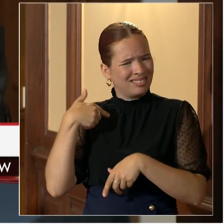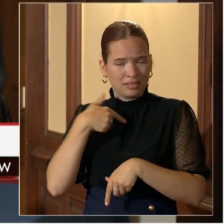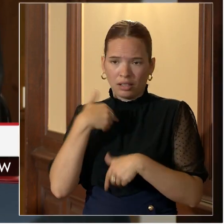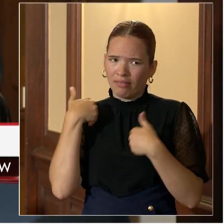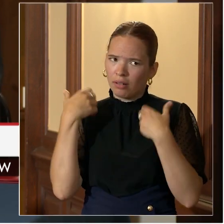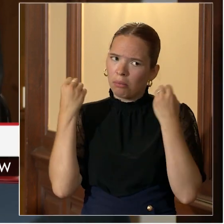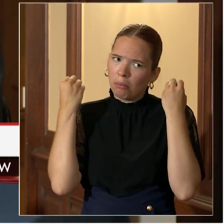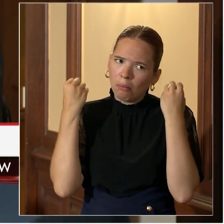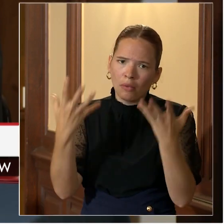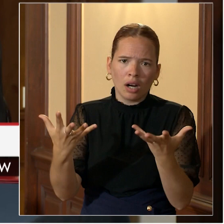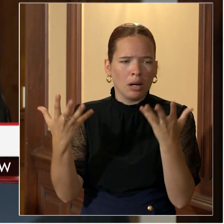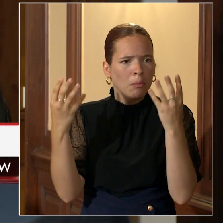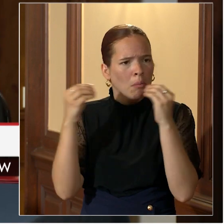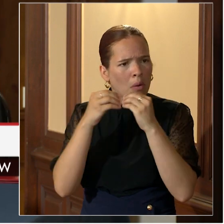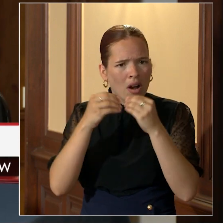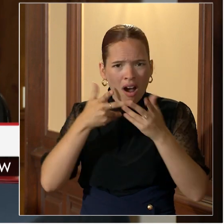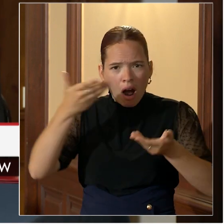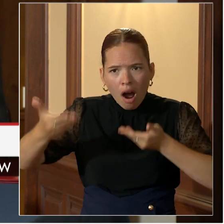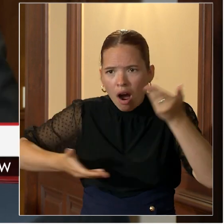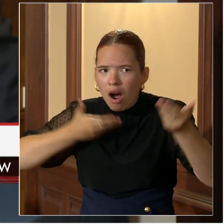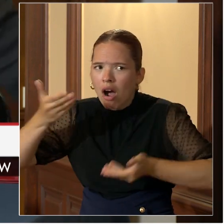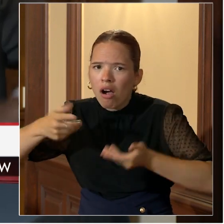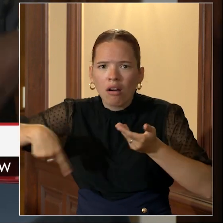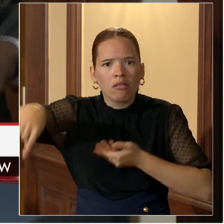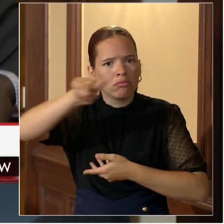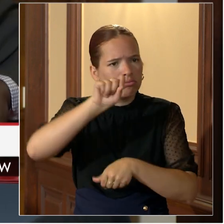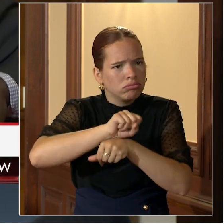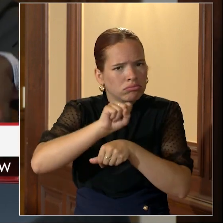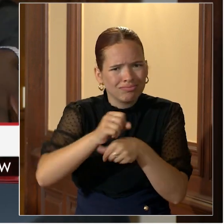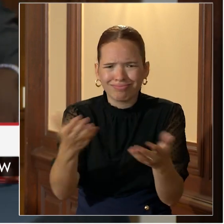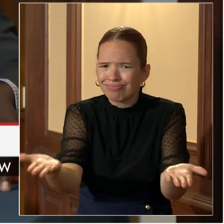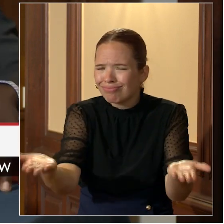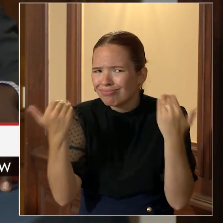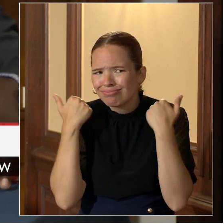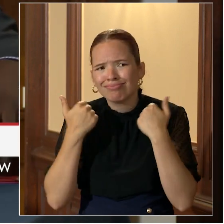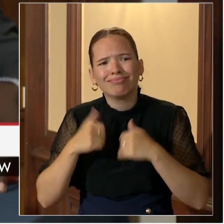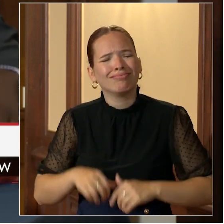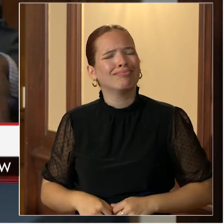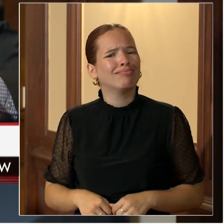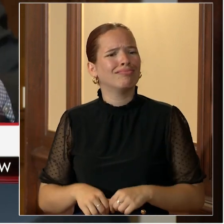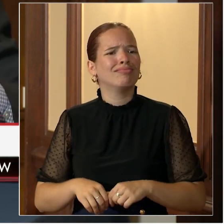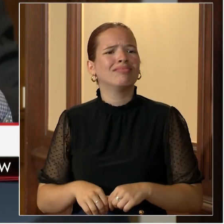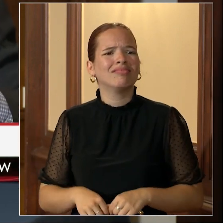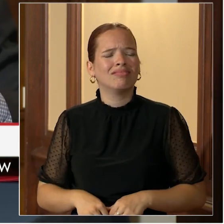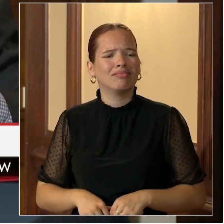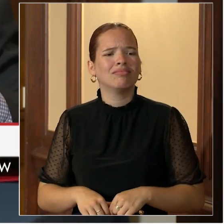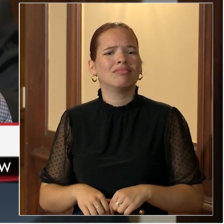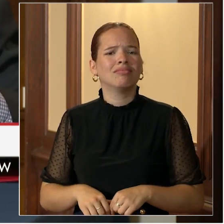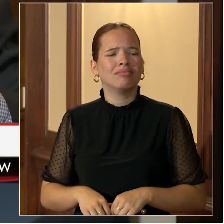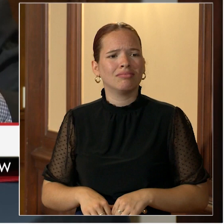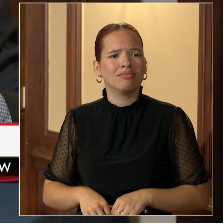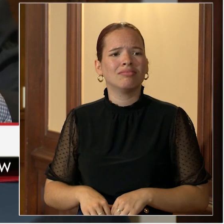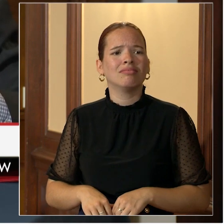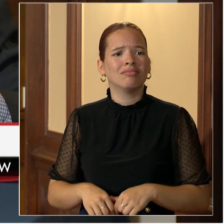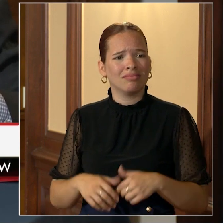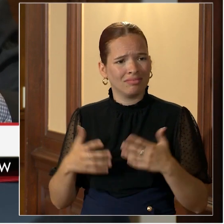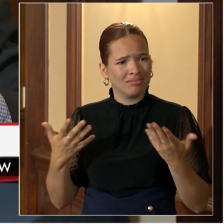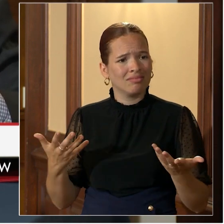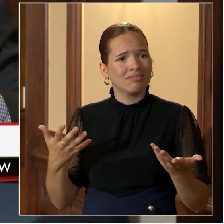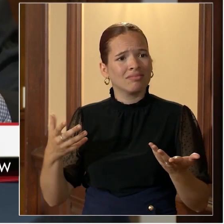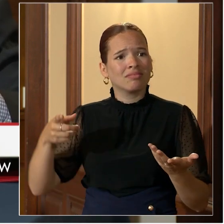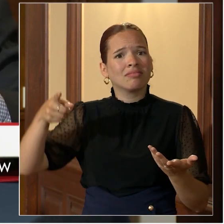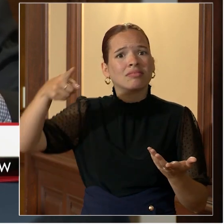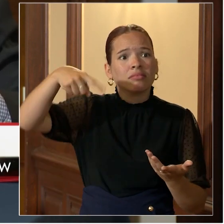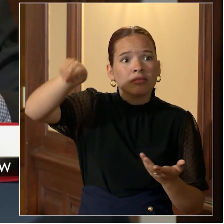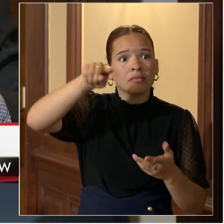go to other states, talk to them about what DC is, and if it's good enough for us, it's good enough for them. And they don't have to come to DC to get LGBTQ+